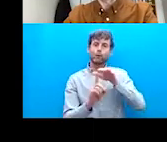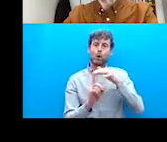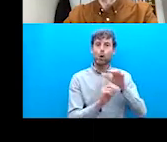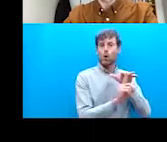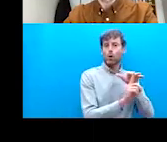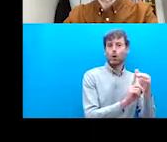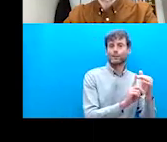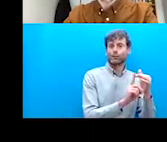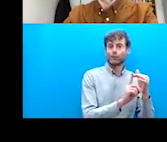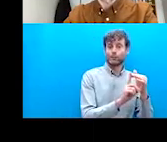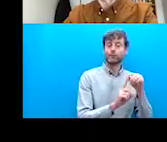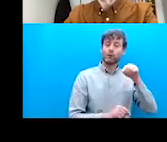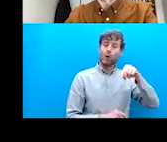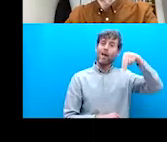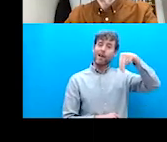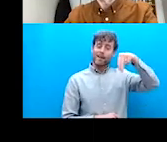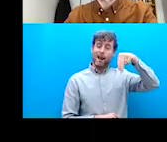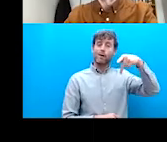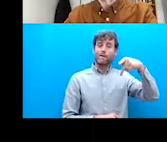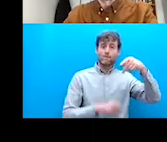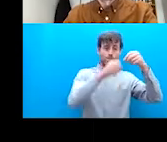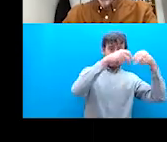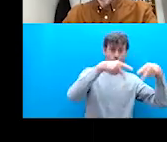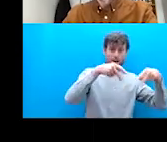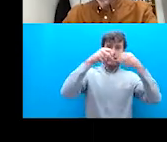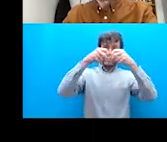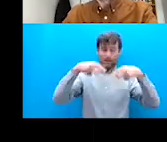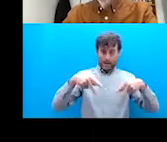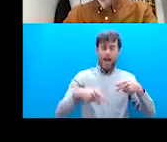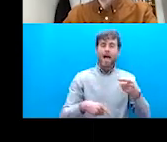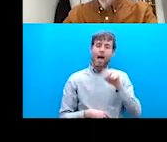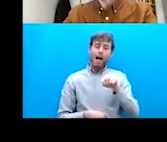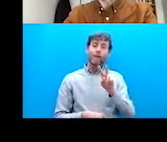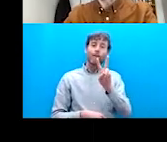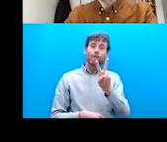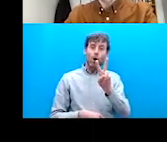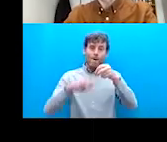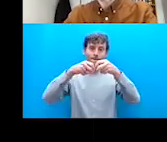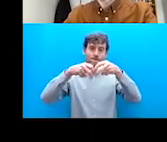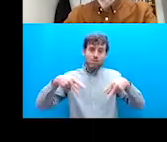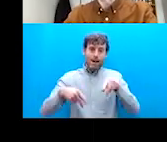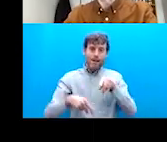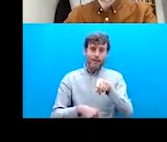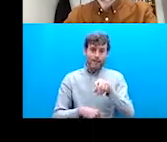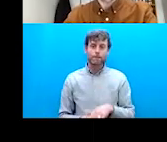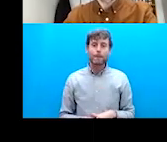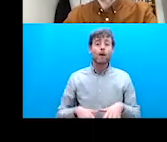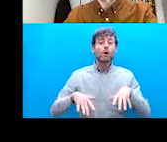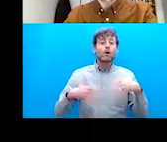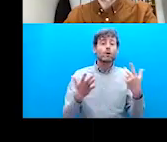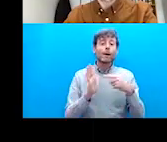environments, in noun phrases and in verb phrases. So our participants read